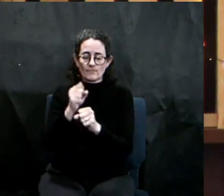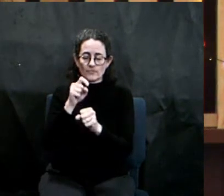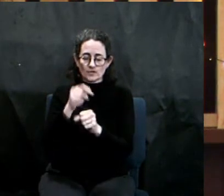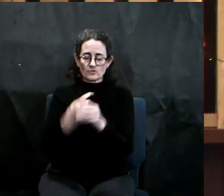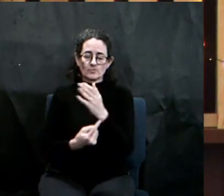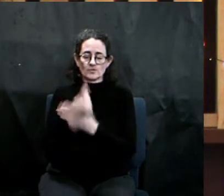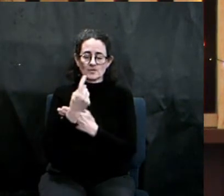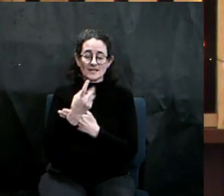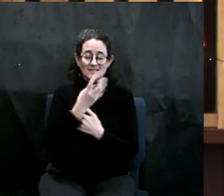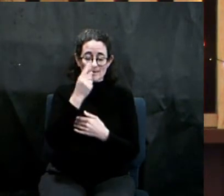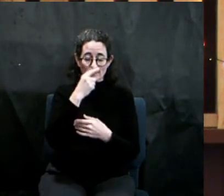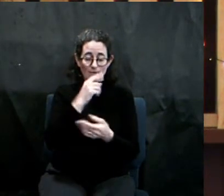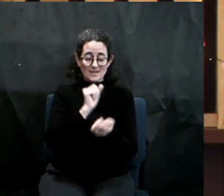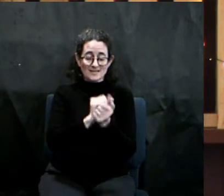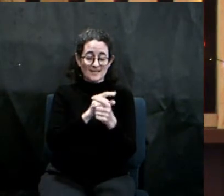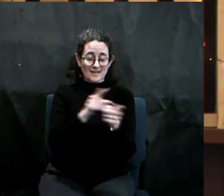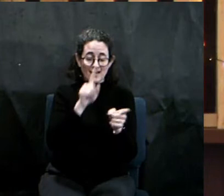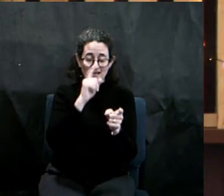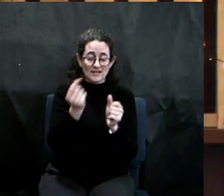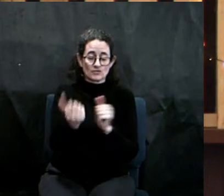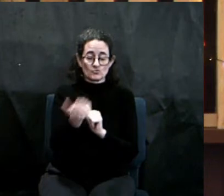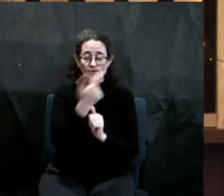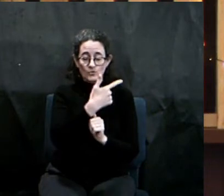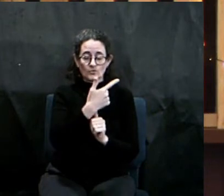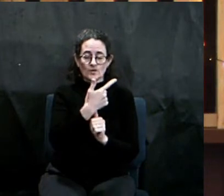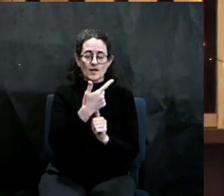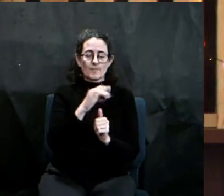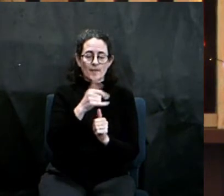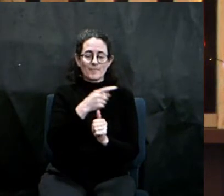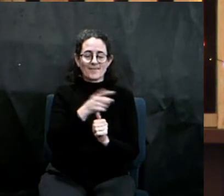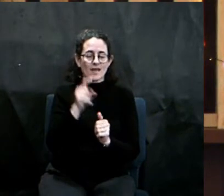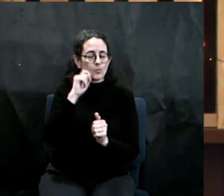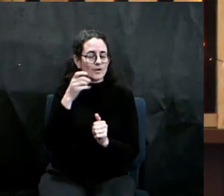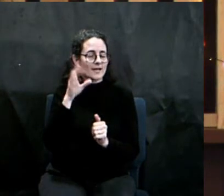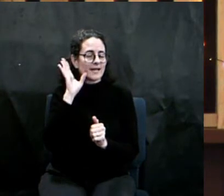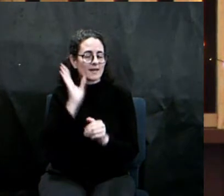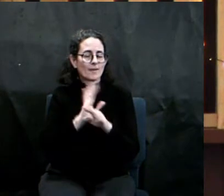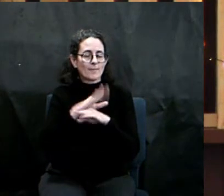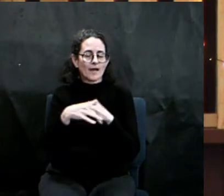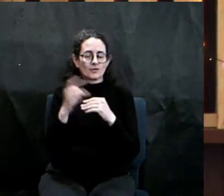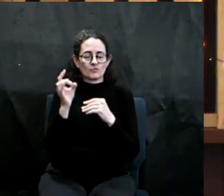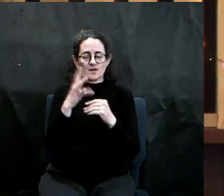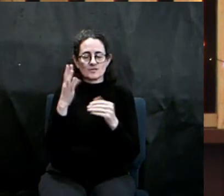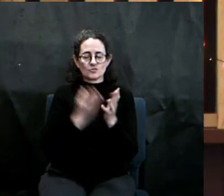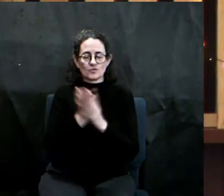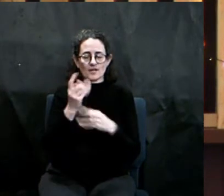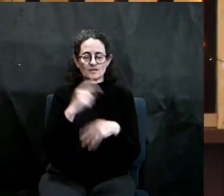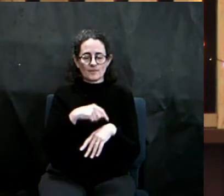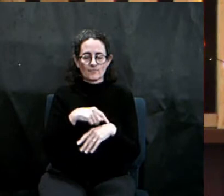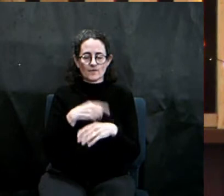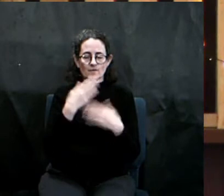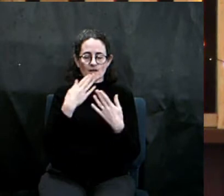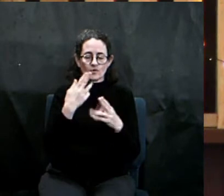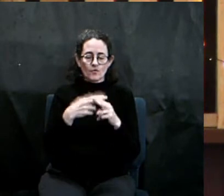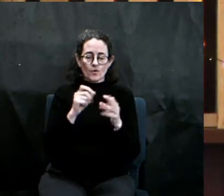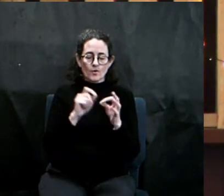travel back to other places might have more opportunity to hear of Christ. We thank you for Bridget's ongoing work in South Africa. We thank you for some